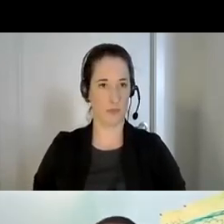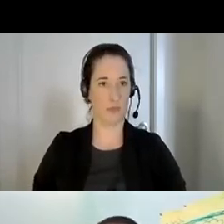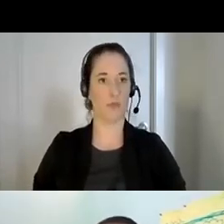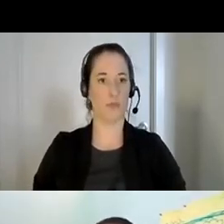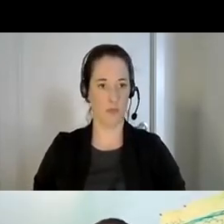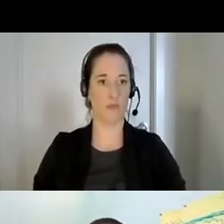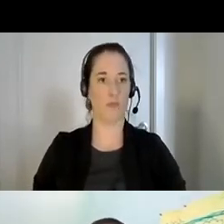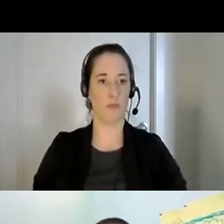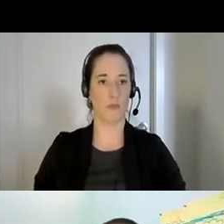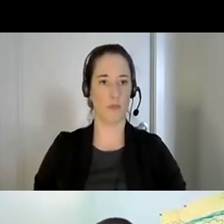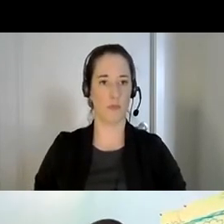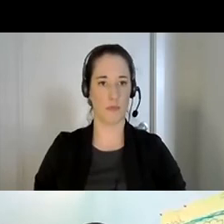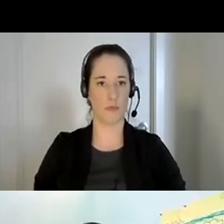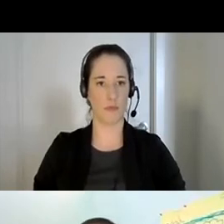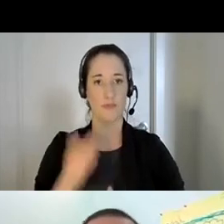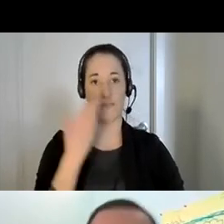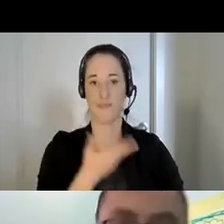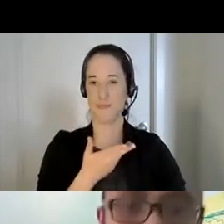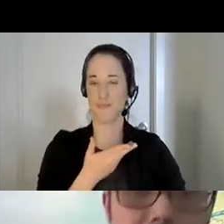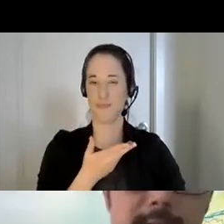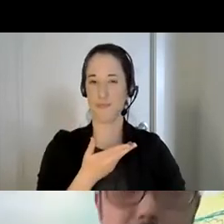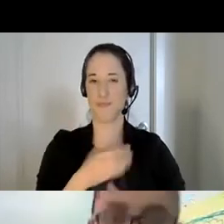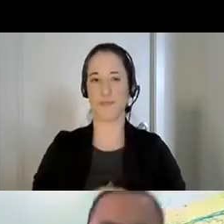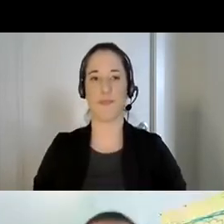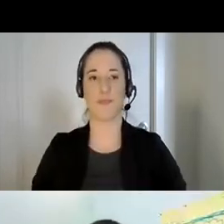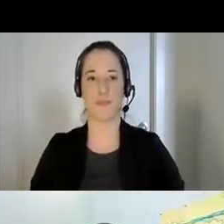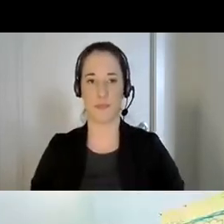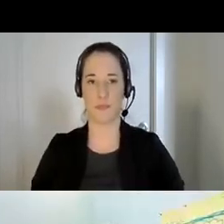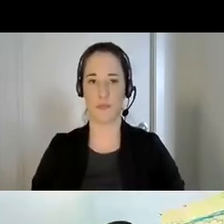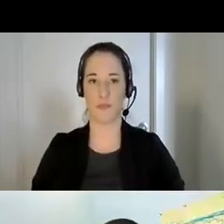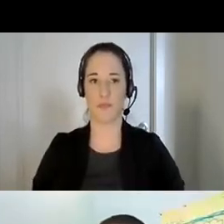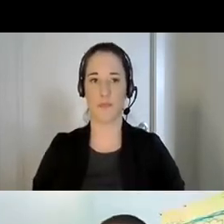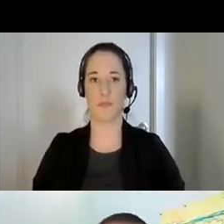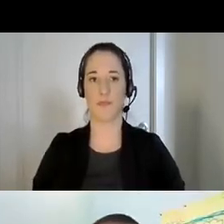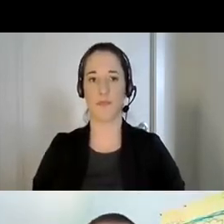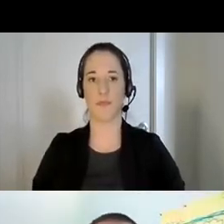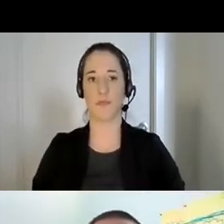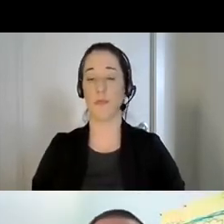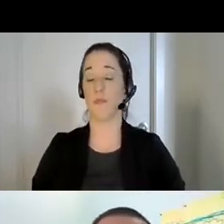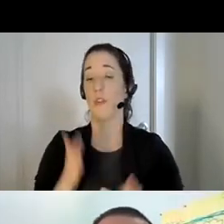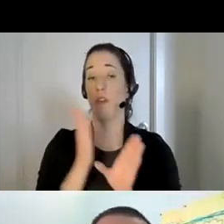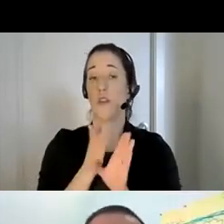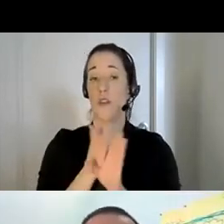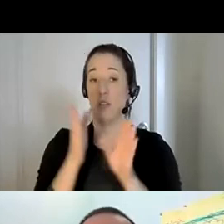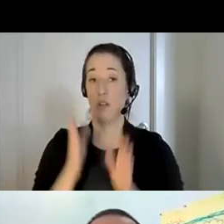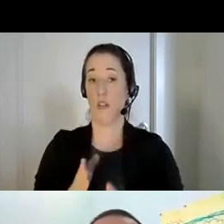According to distinguished Filipino psychologist Virgilio Enriquez,